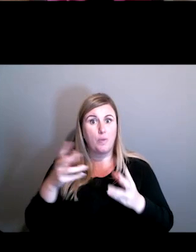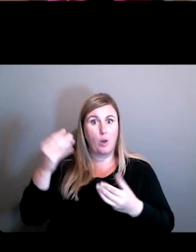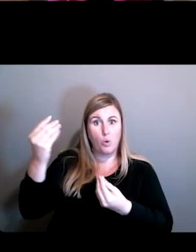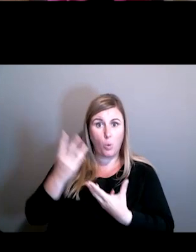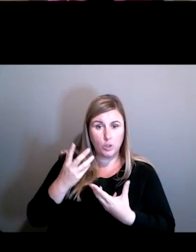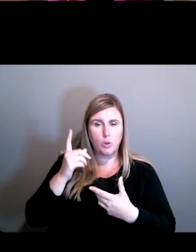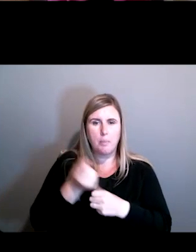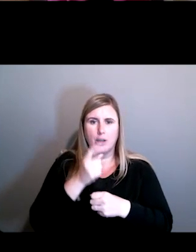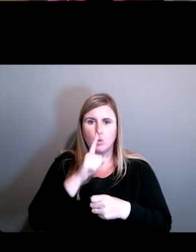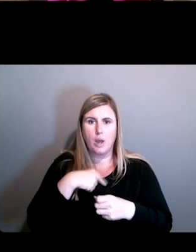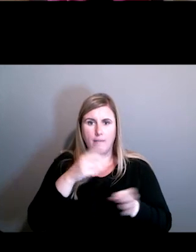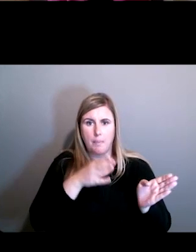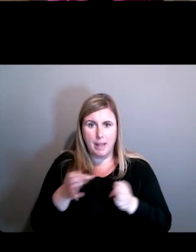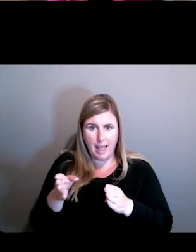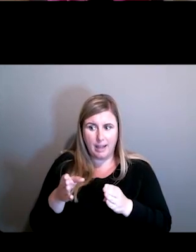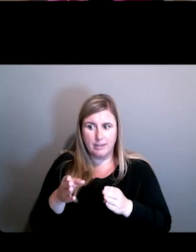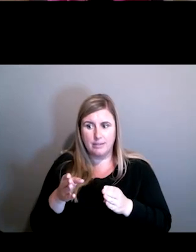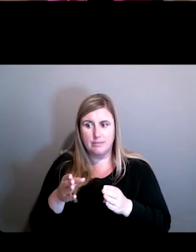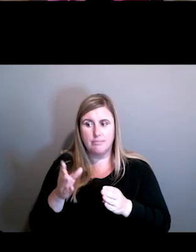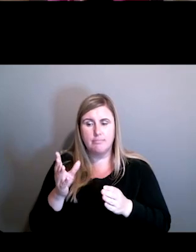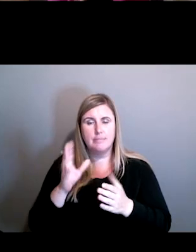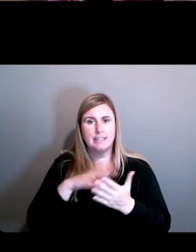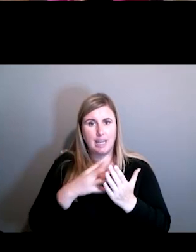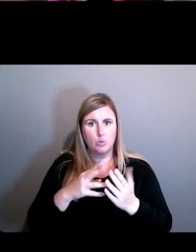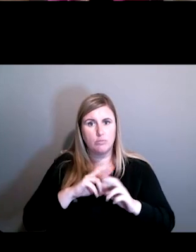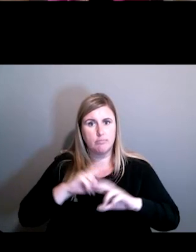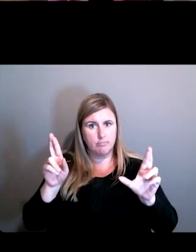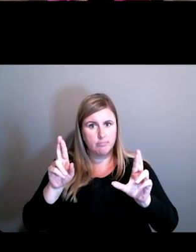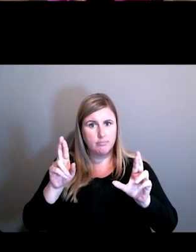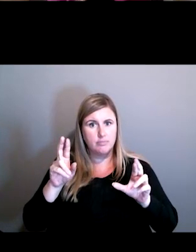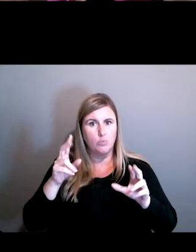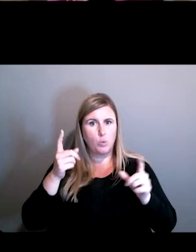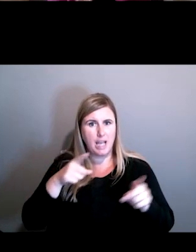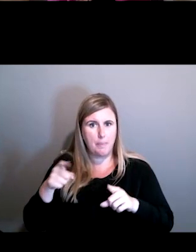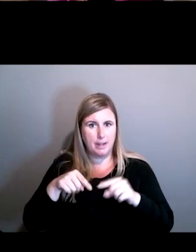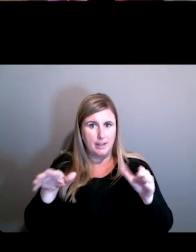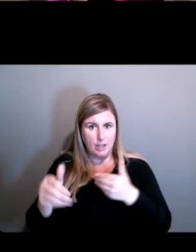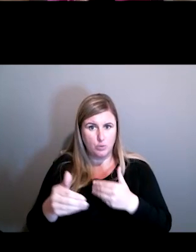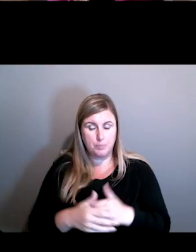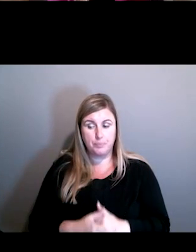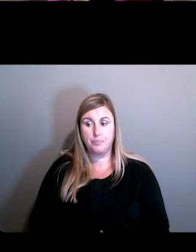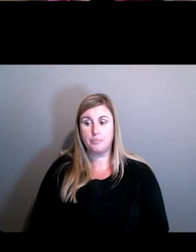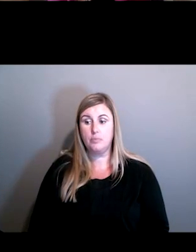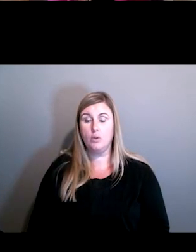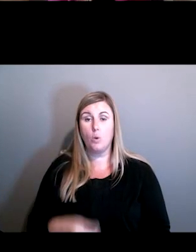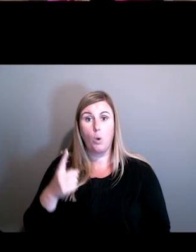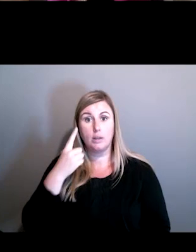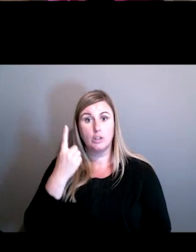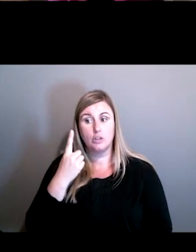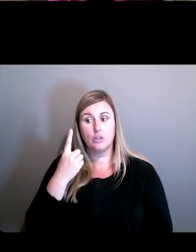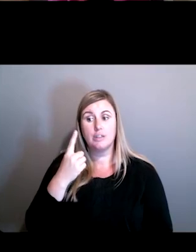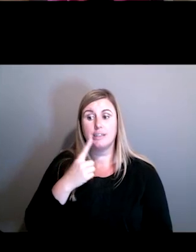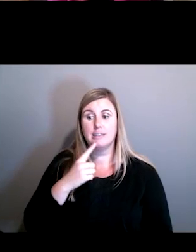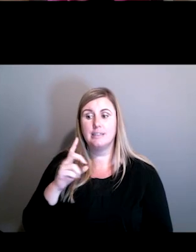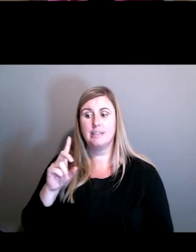sure you have a schedule and a plan that reflects what is happening in your classroom. One consideration is creating a down one